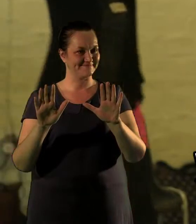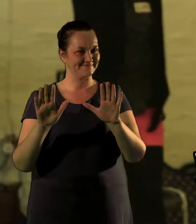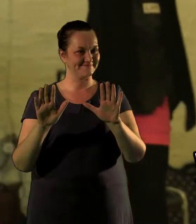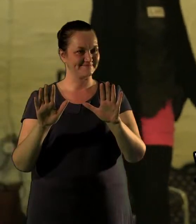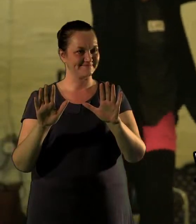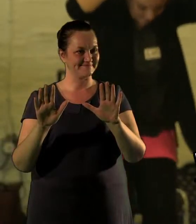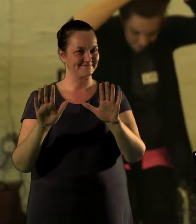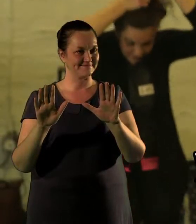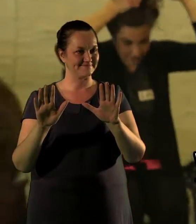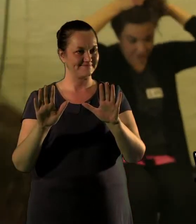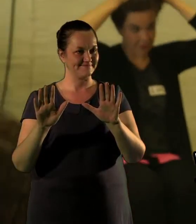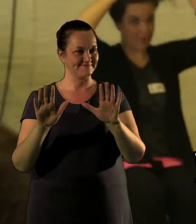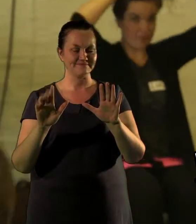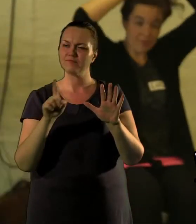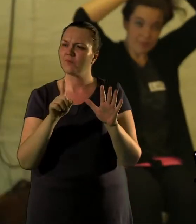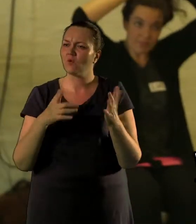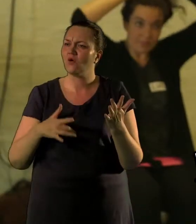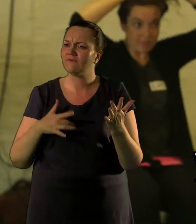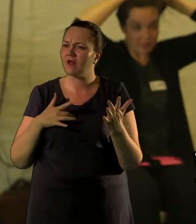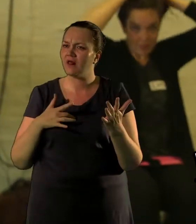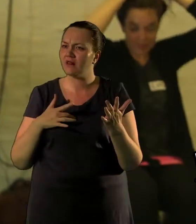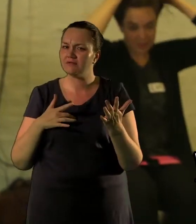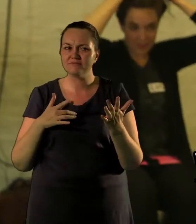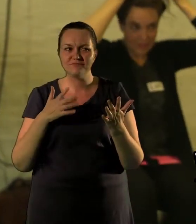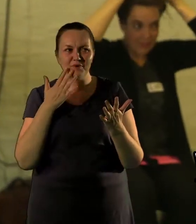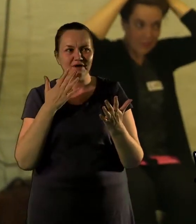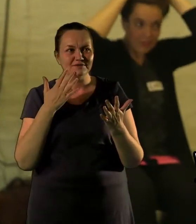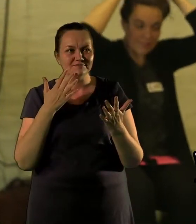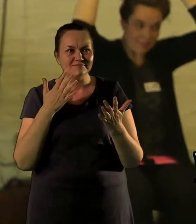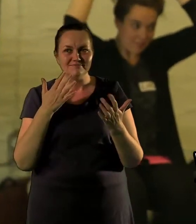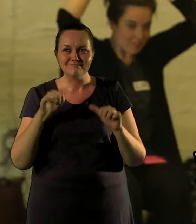What was the feeling when you managed to escape?